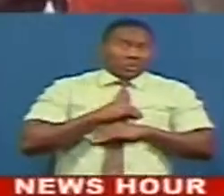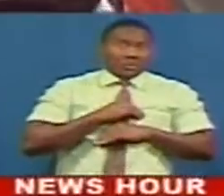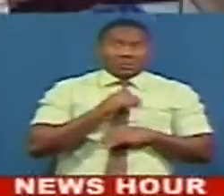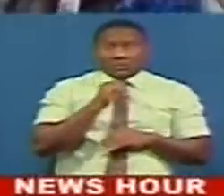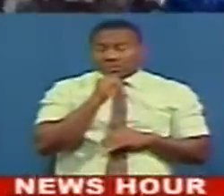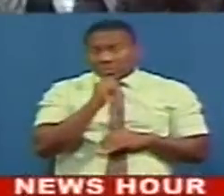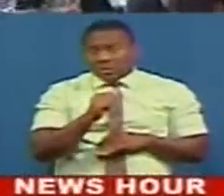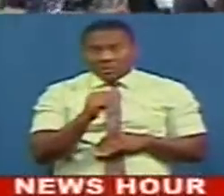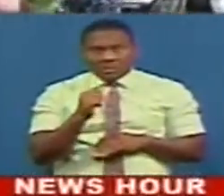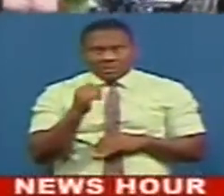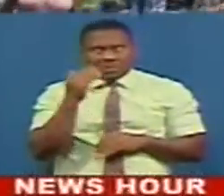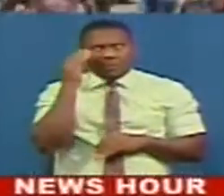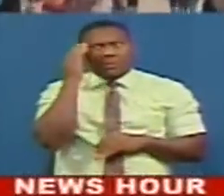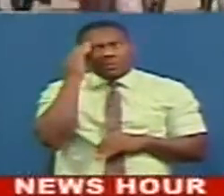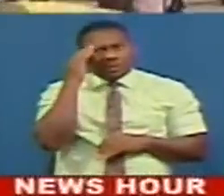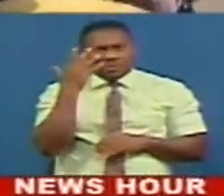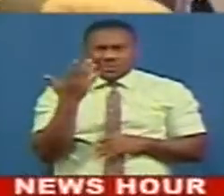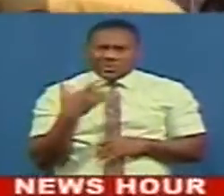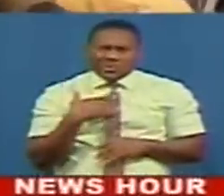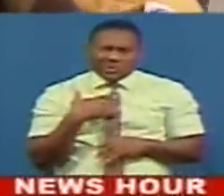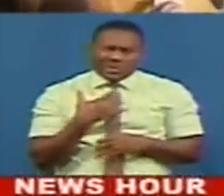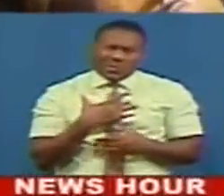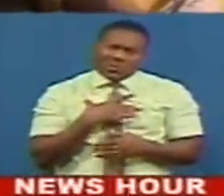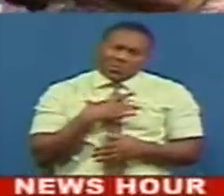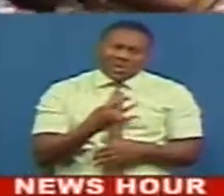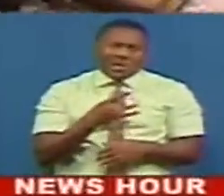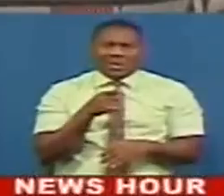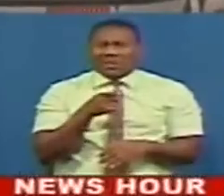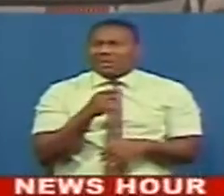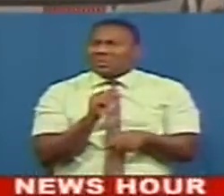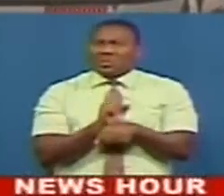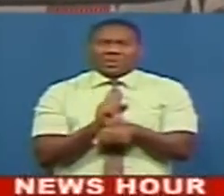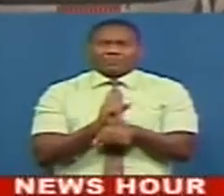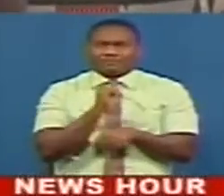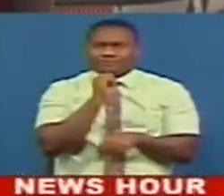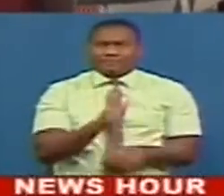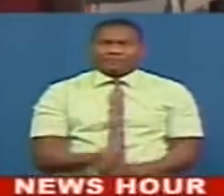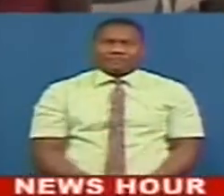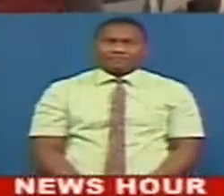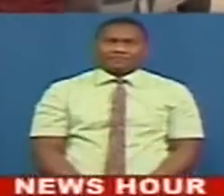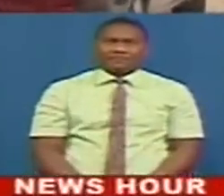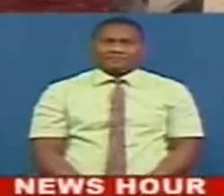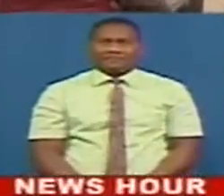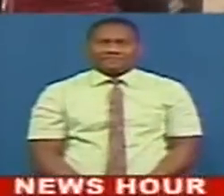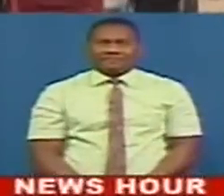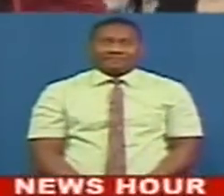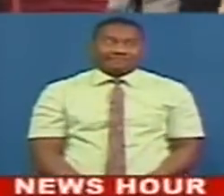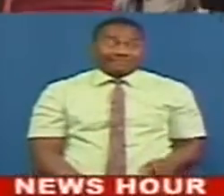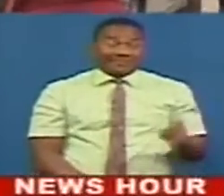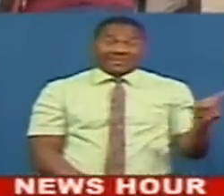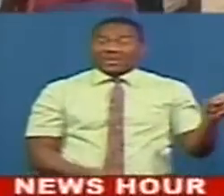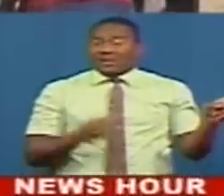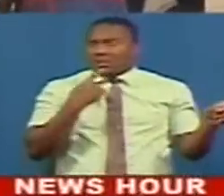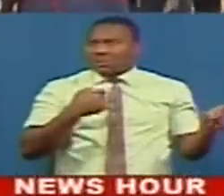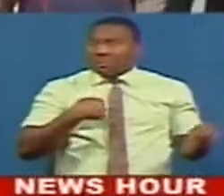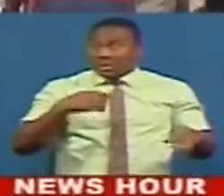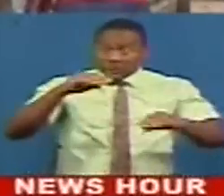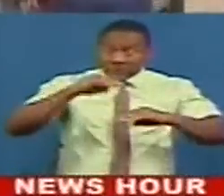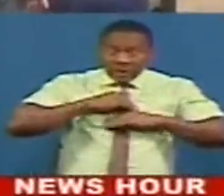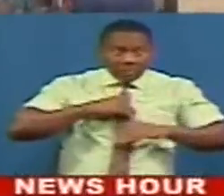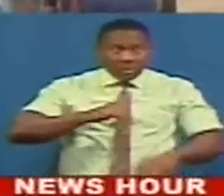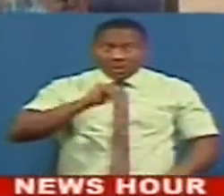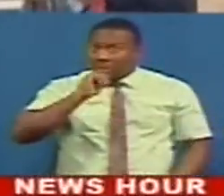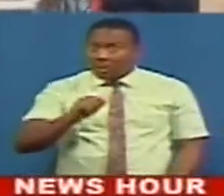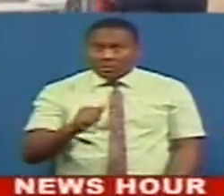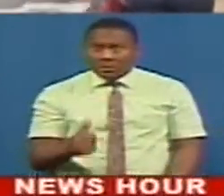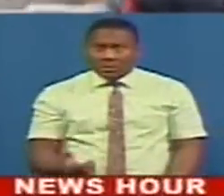doing, knowing that this is not what she would like to do for a living. No, I'm never satisfied, because